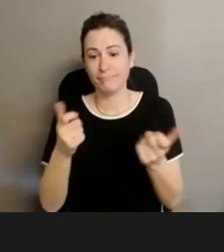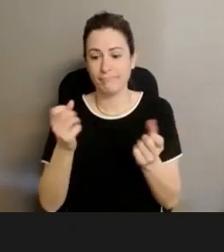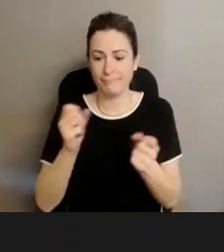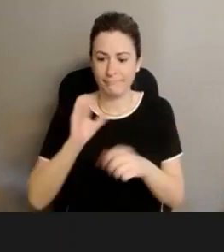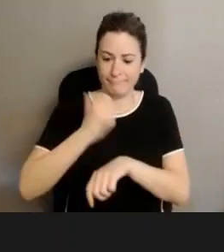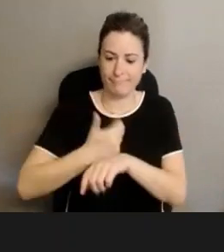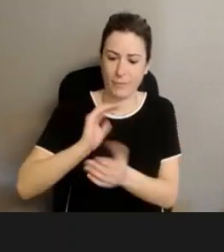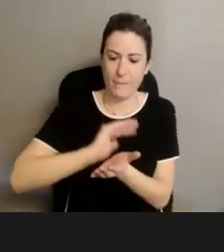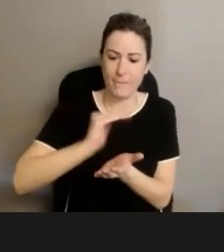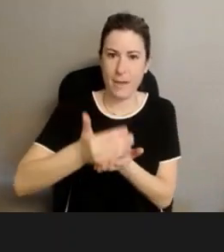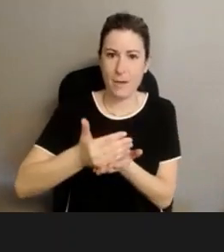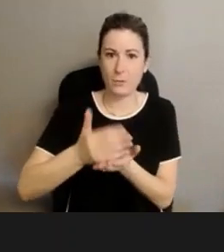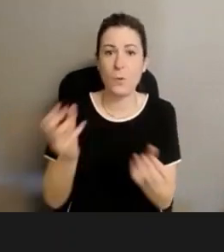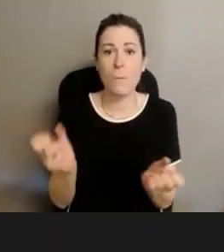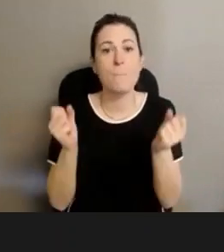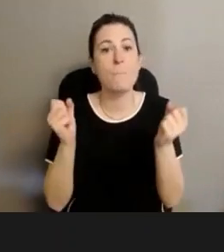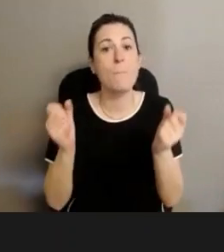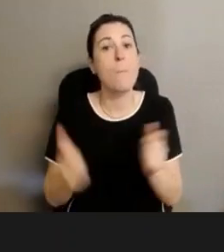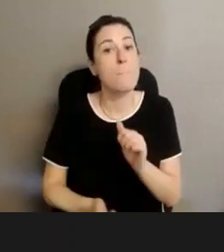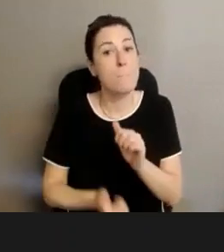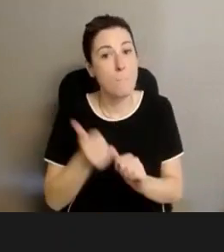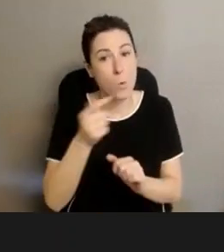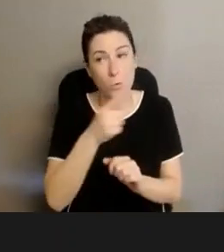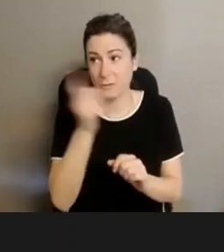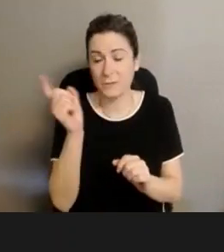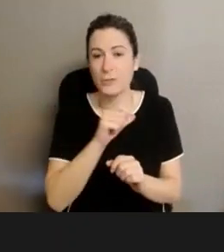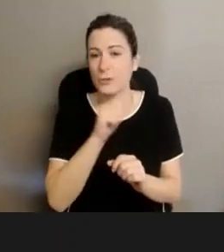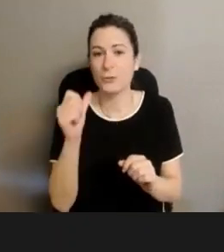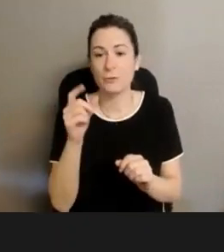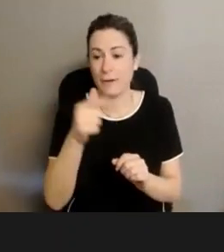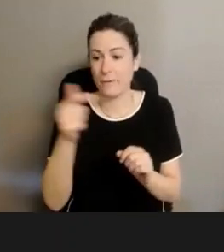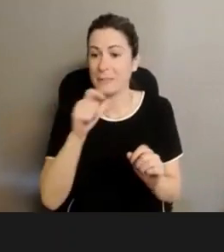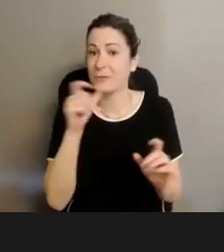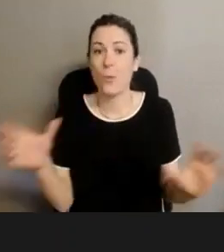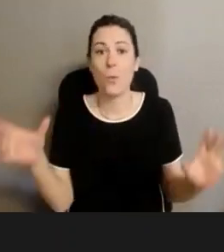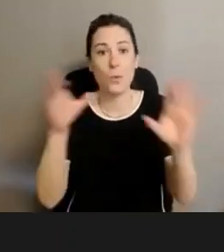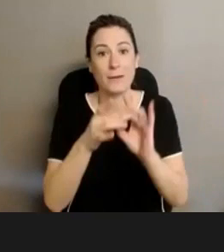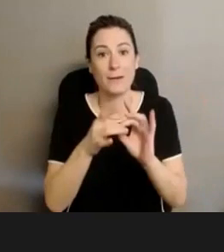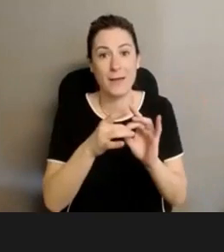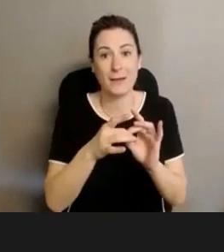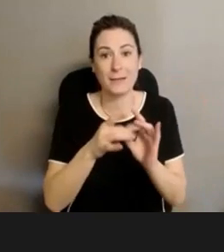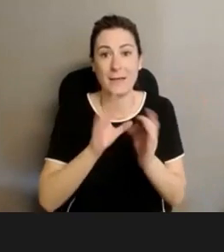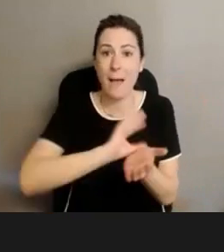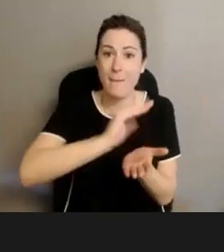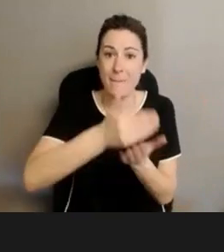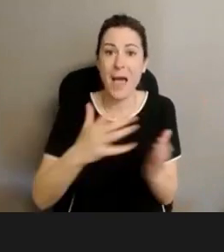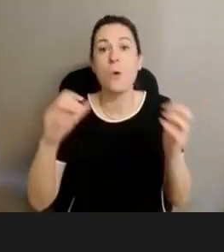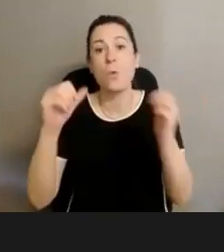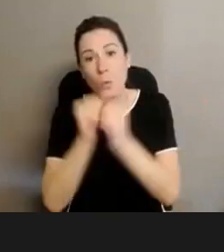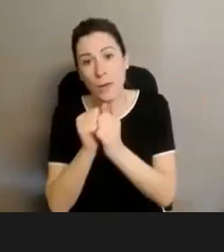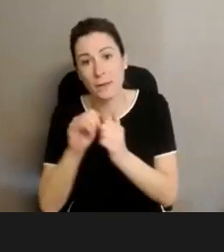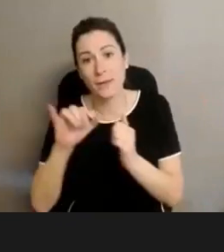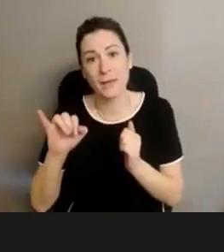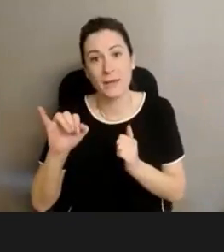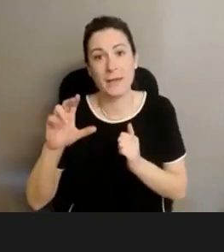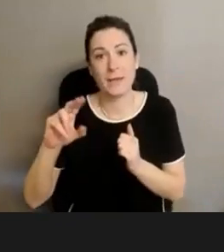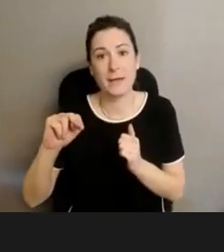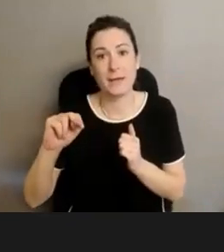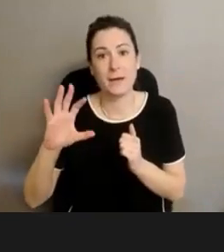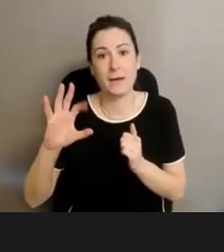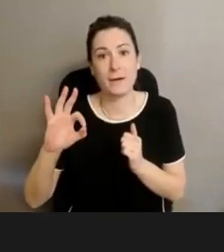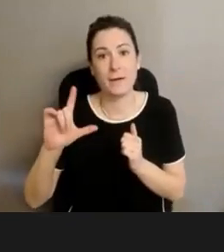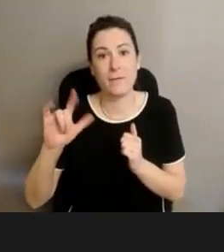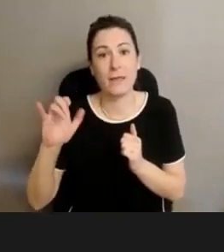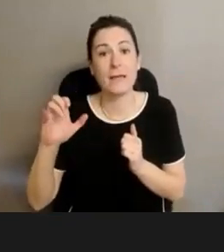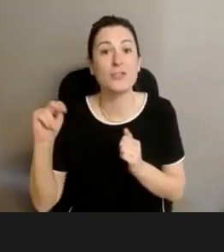So every increase is something that is, it's almost felt that it's being given